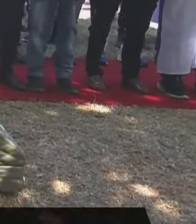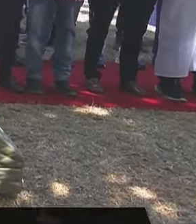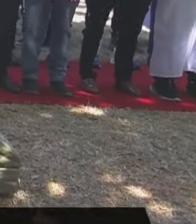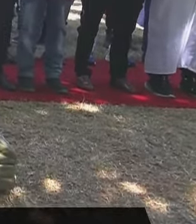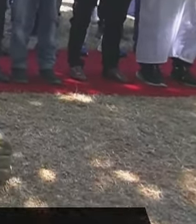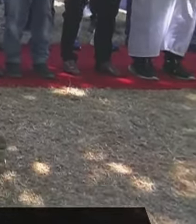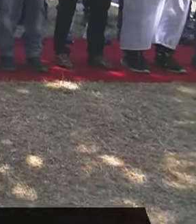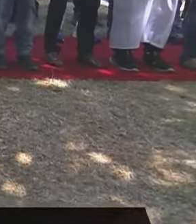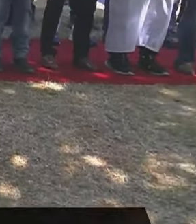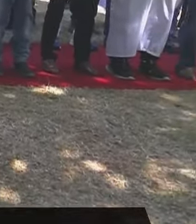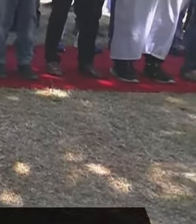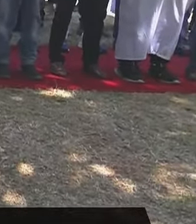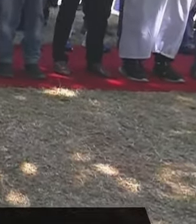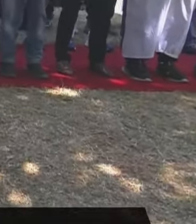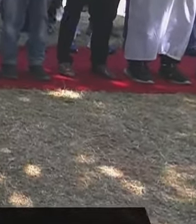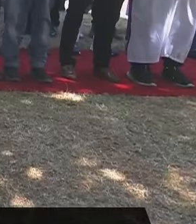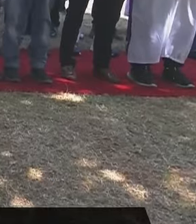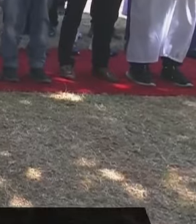Yeah, you guys shop?